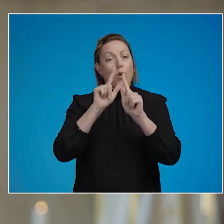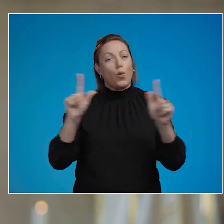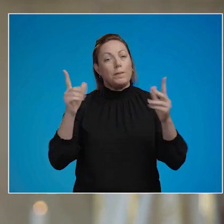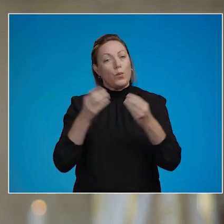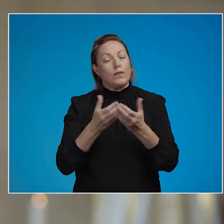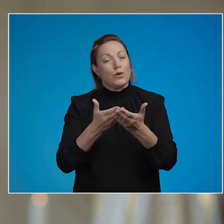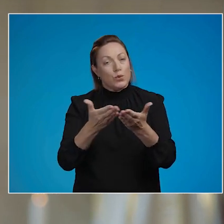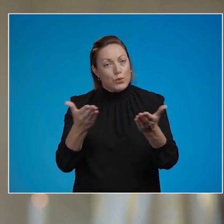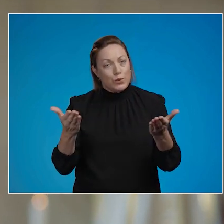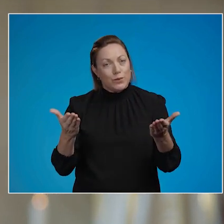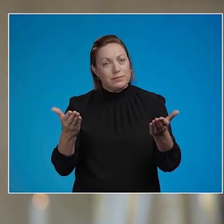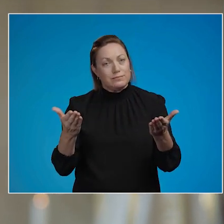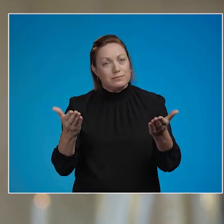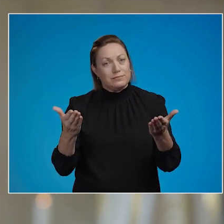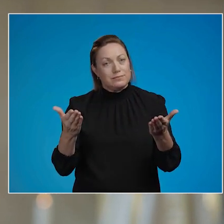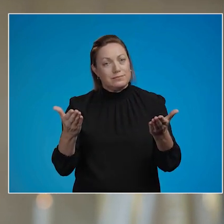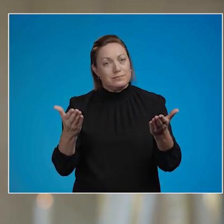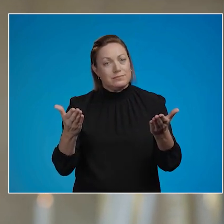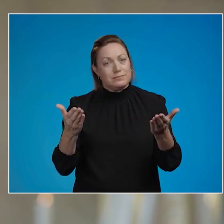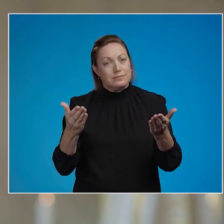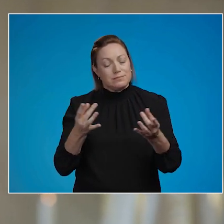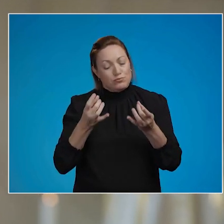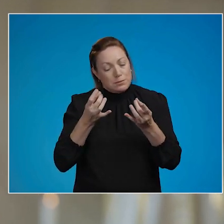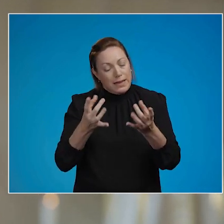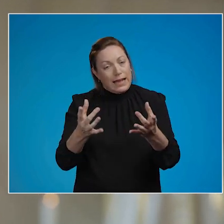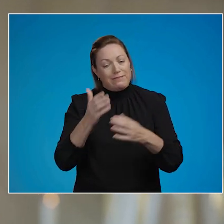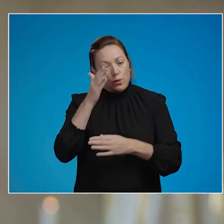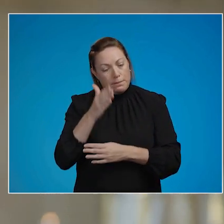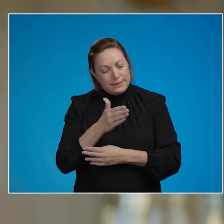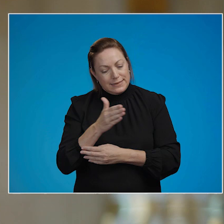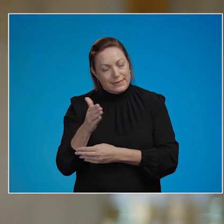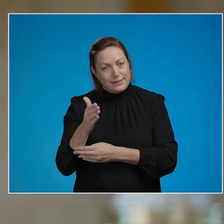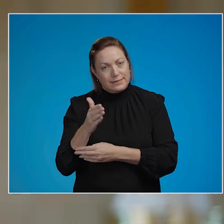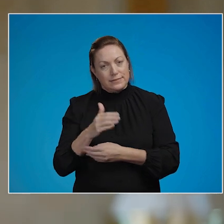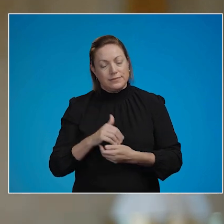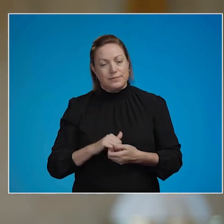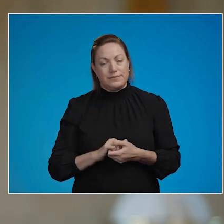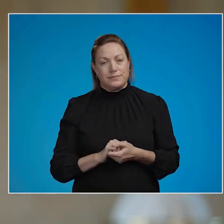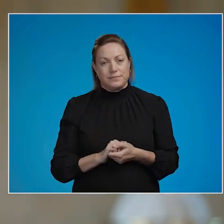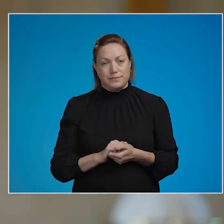Amen. And the Lord be with you. And with your spirit. Bow down for the blessing.